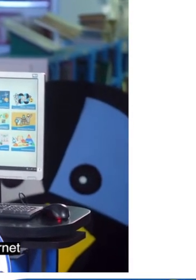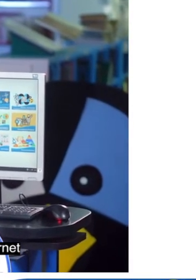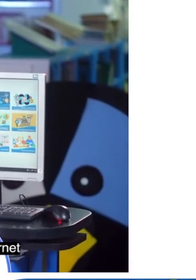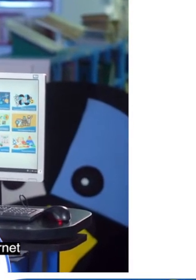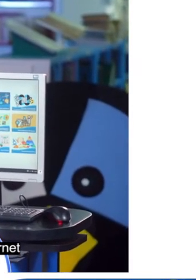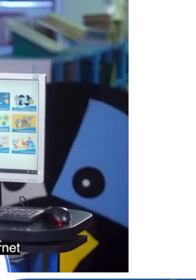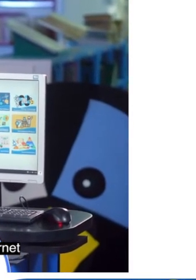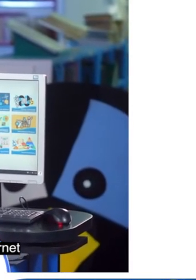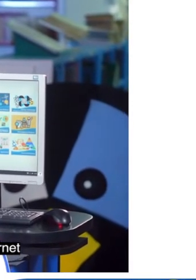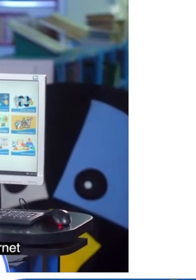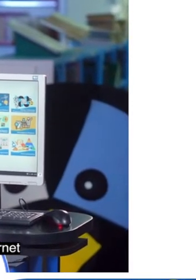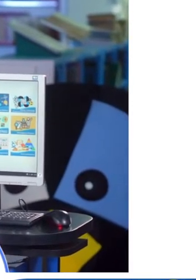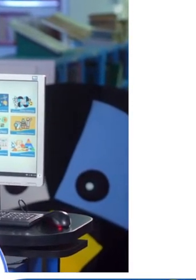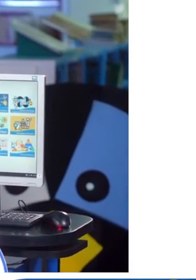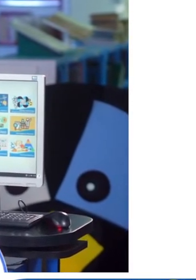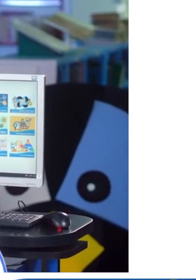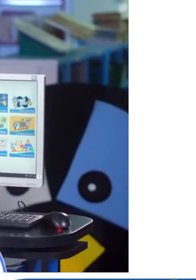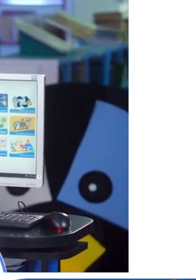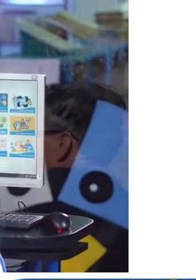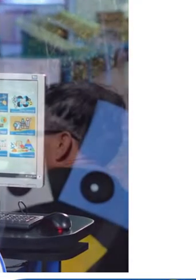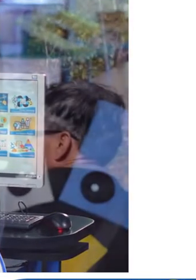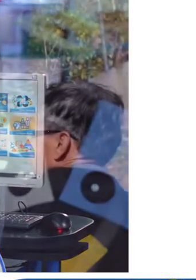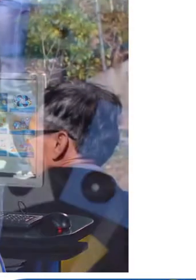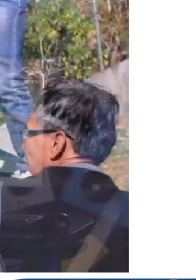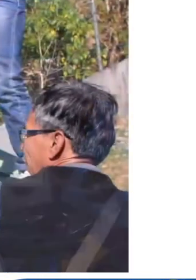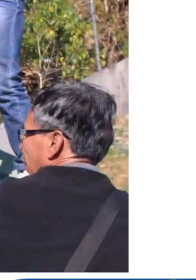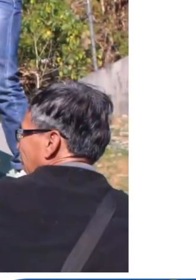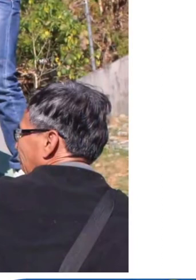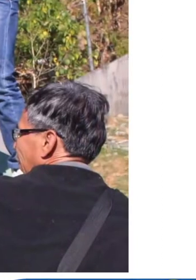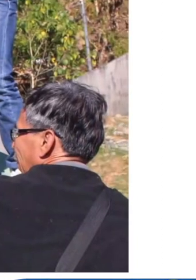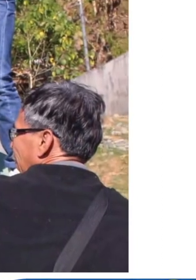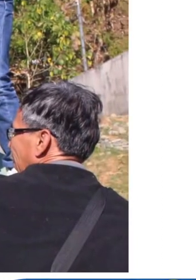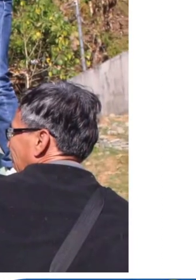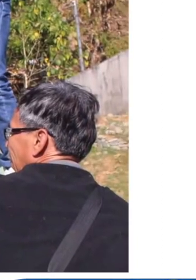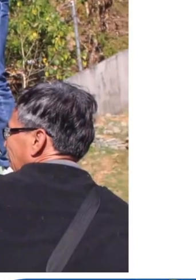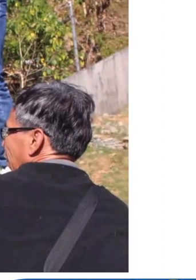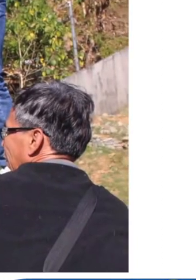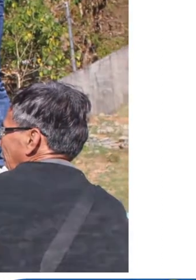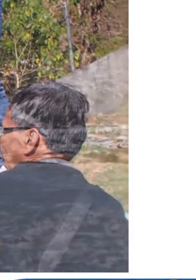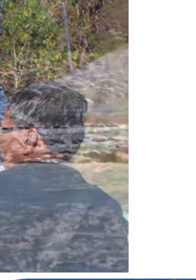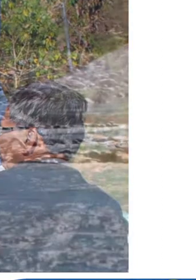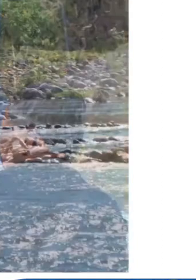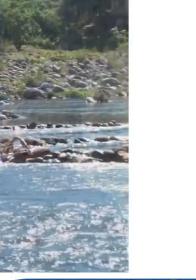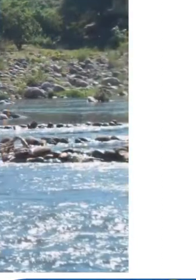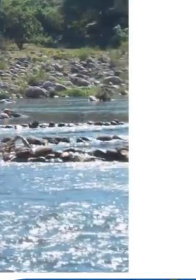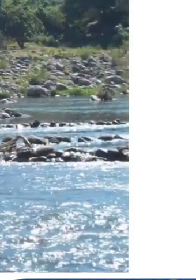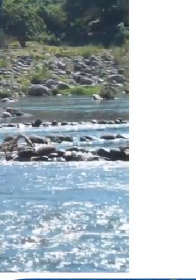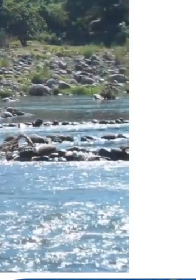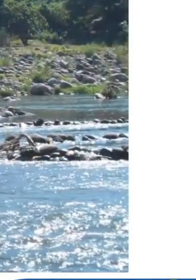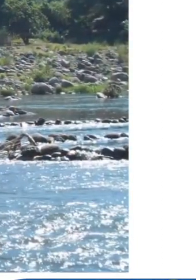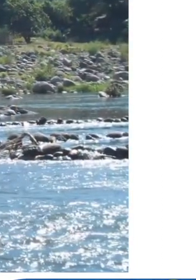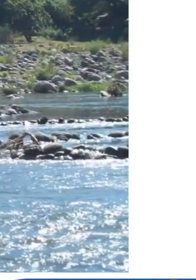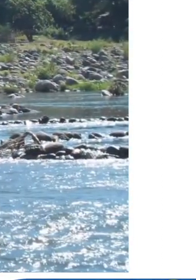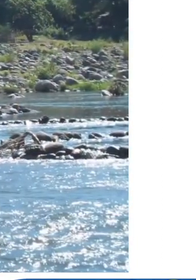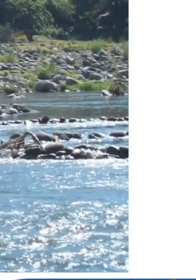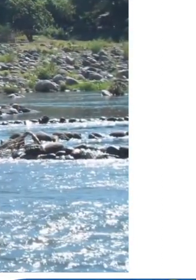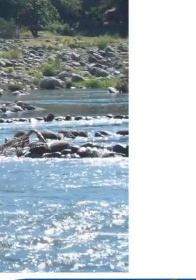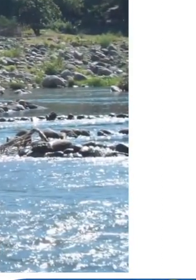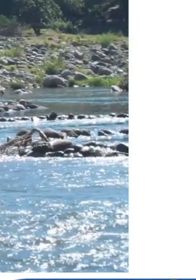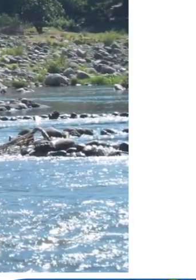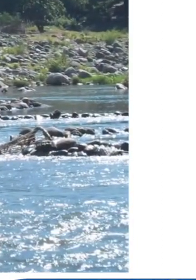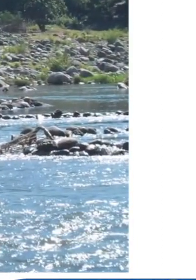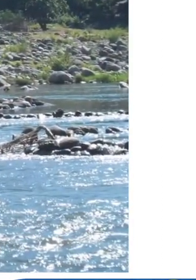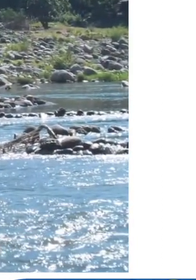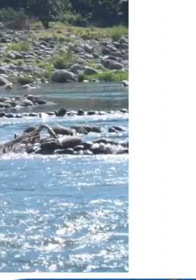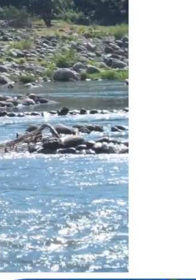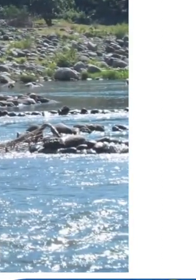Starbucks on the internet, the continuing commitment of our partners, and the dedicated service of